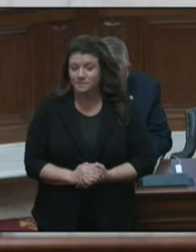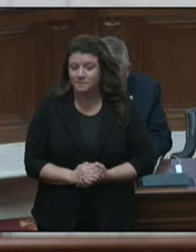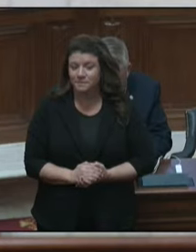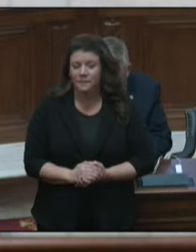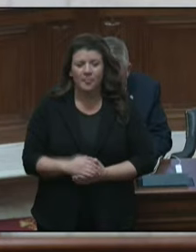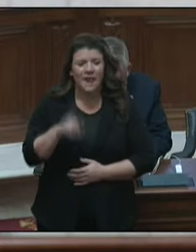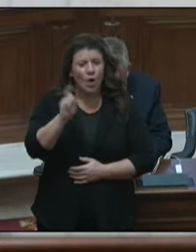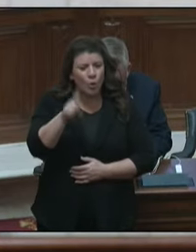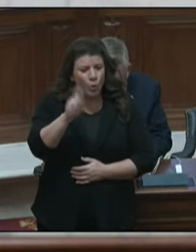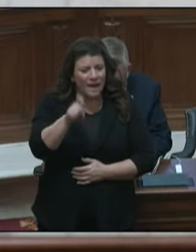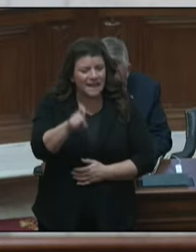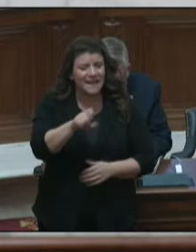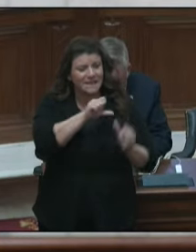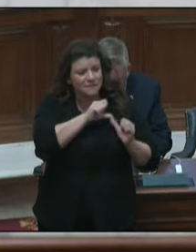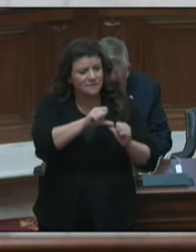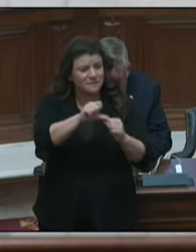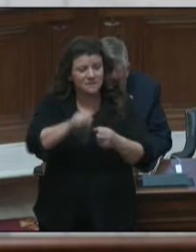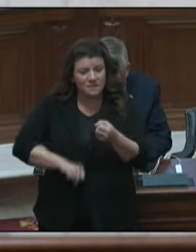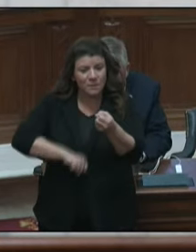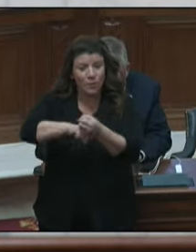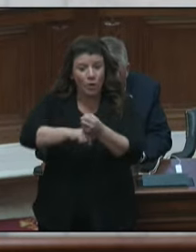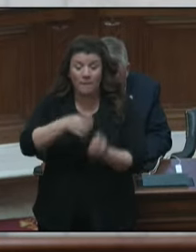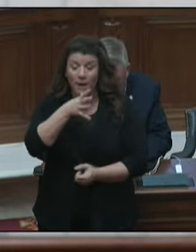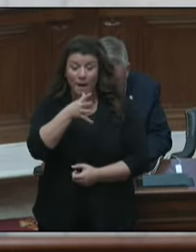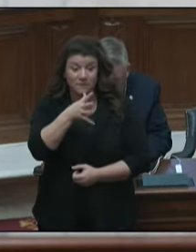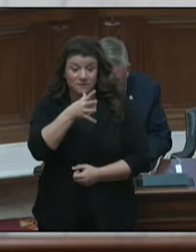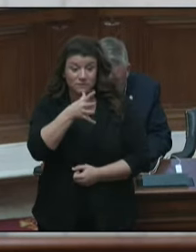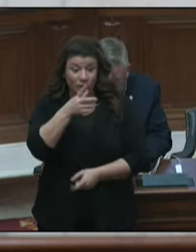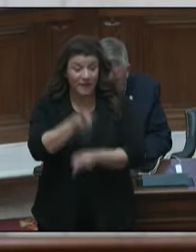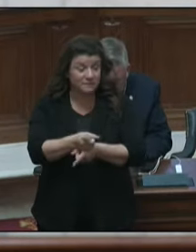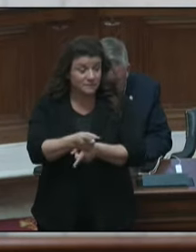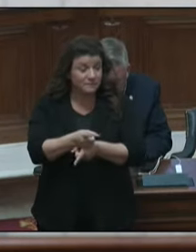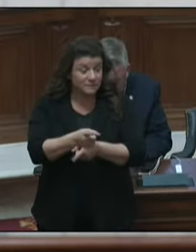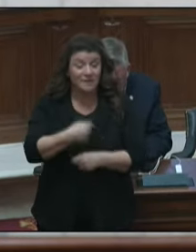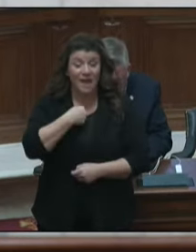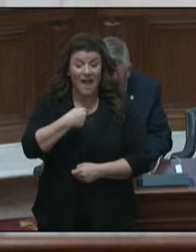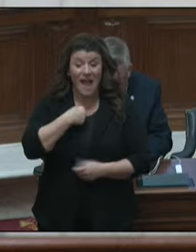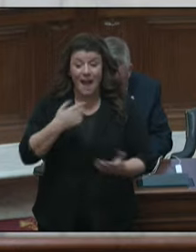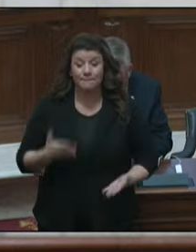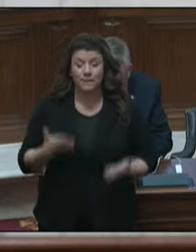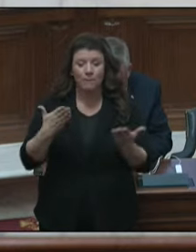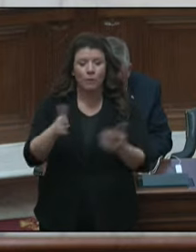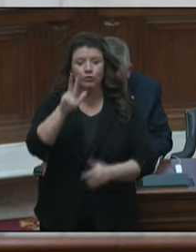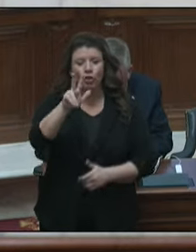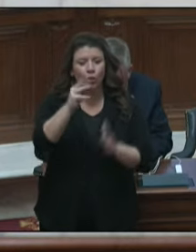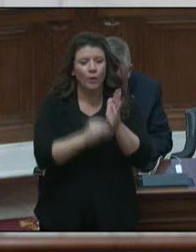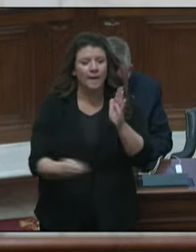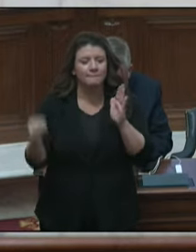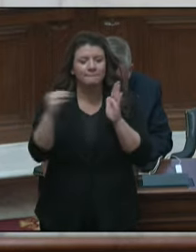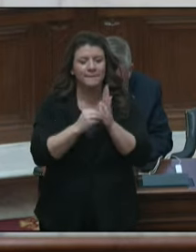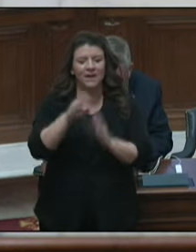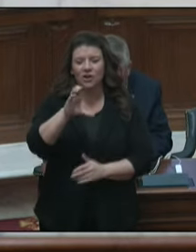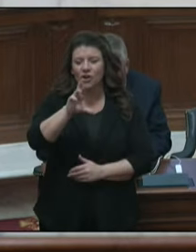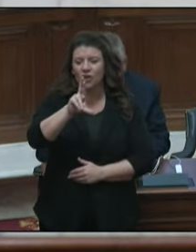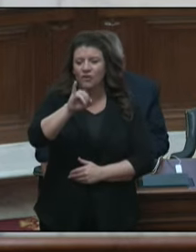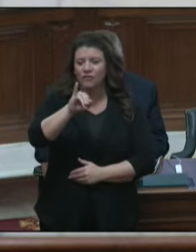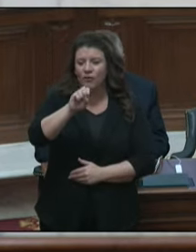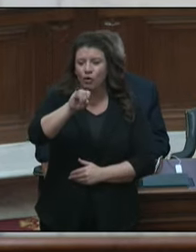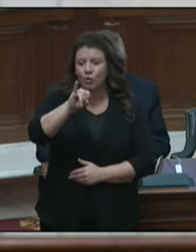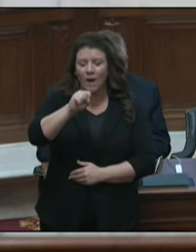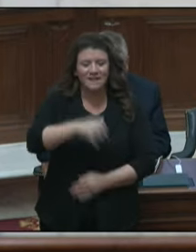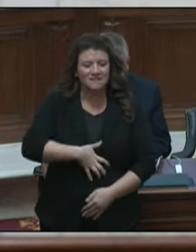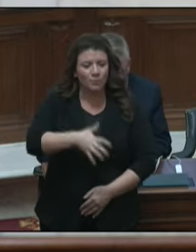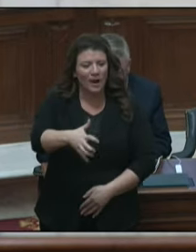We need to stand behind our moms, don't we? I'm proposing $3 million for crisis